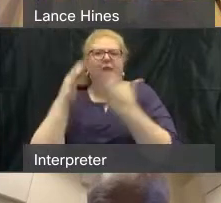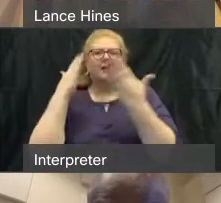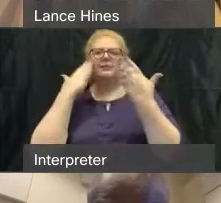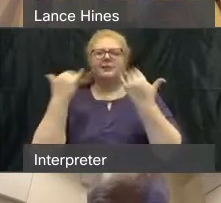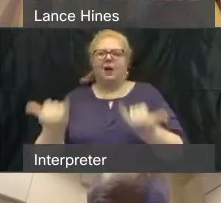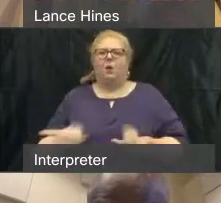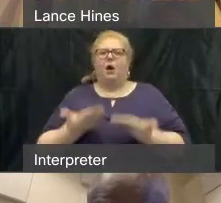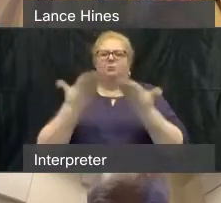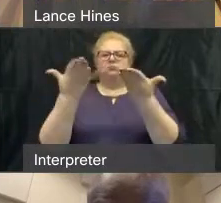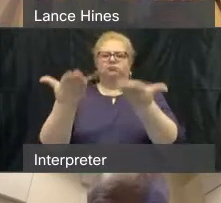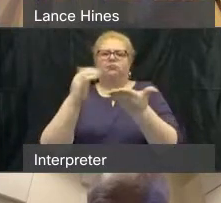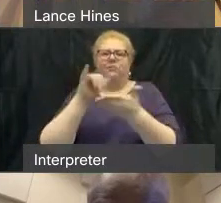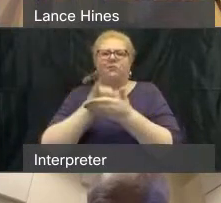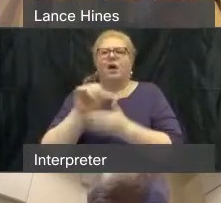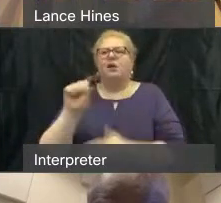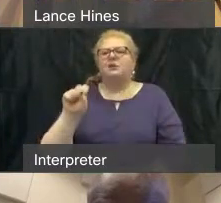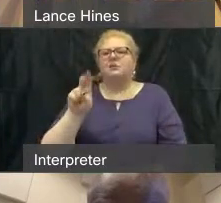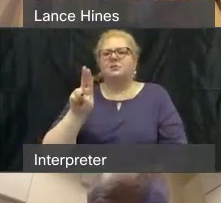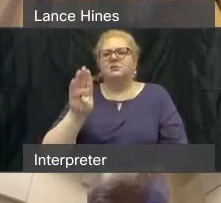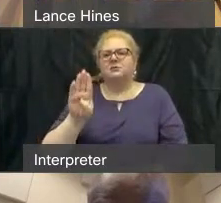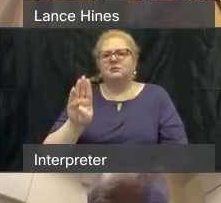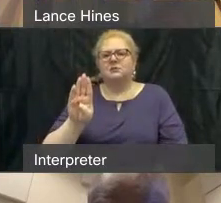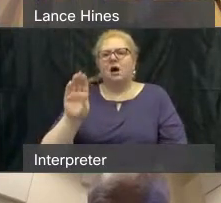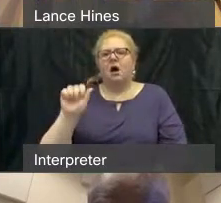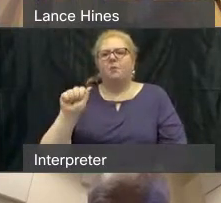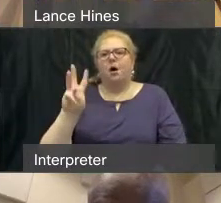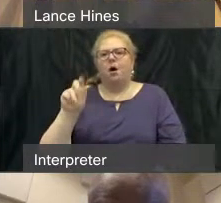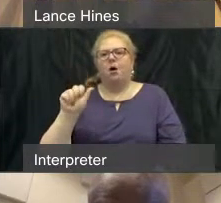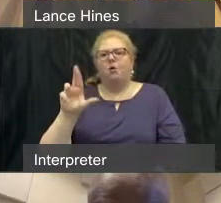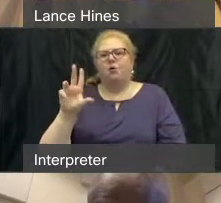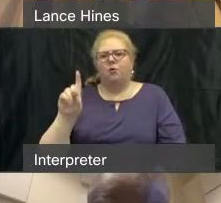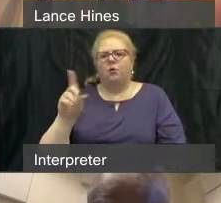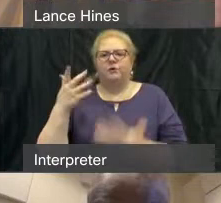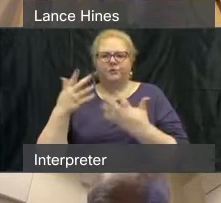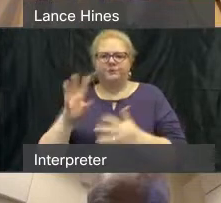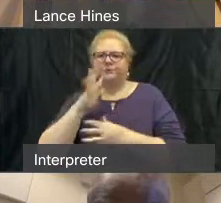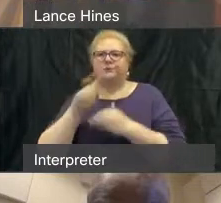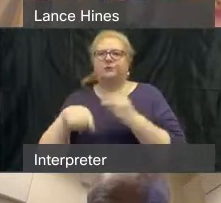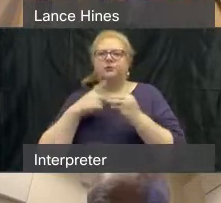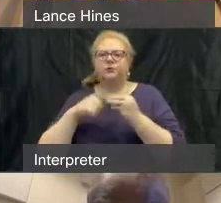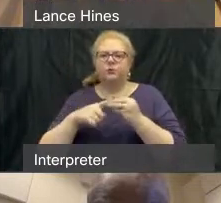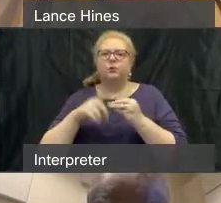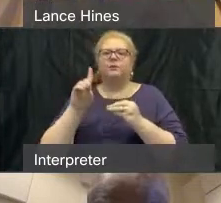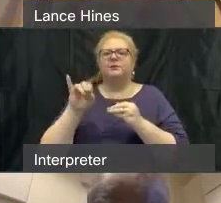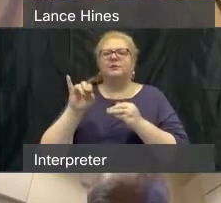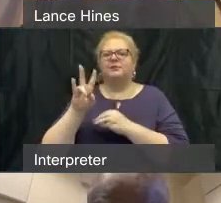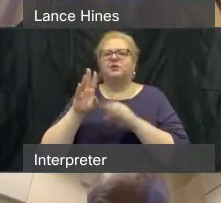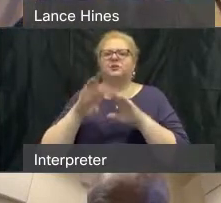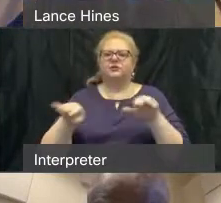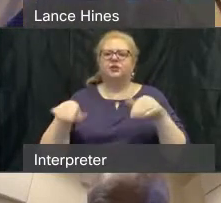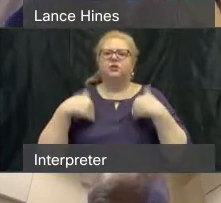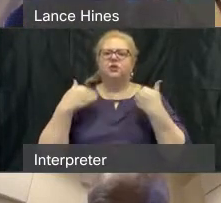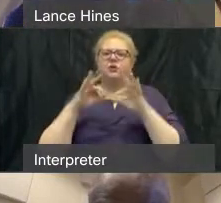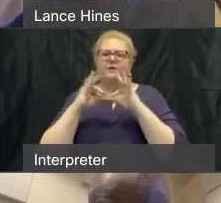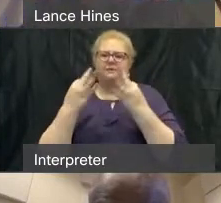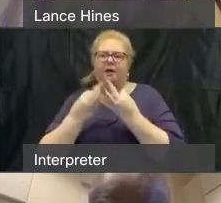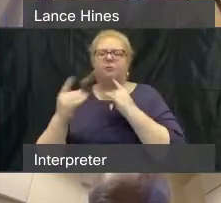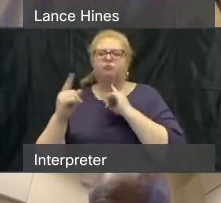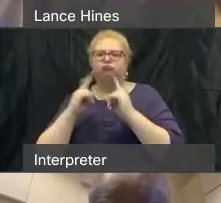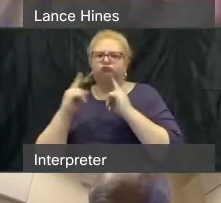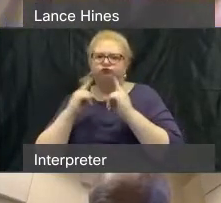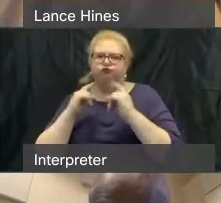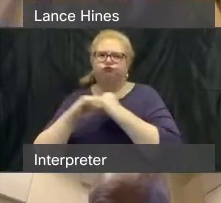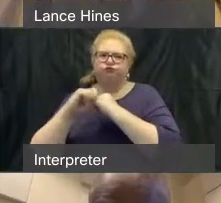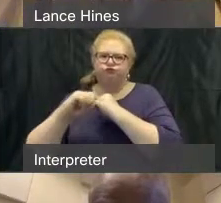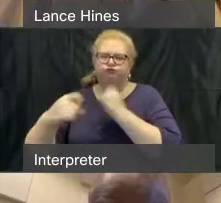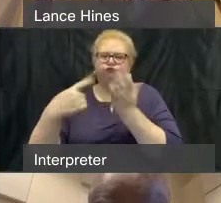that subaward. It has gone to the Commission on Children, Youth, and Families. They felt we had a good conversation about it, and they felt